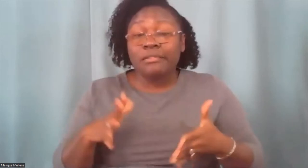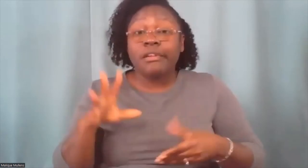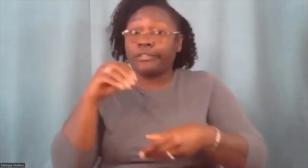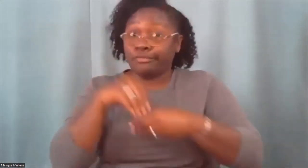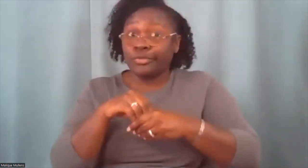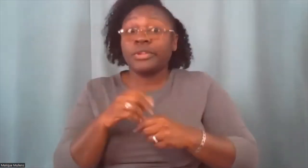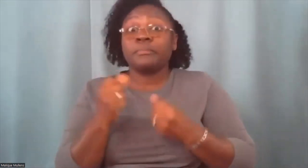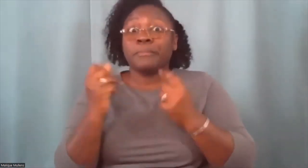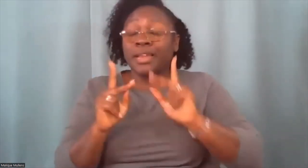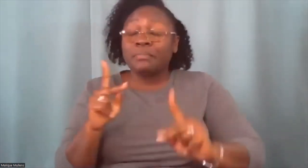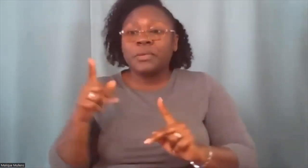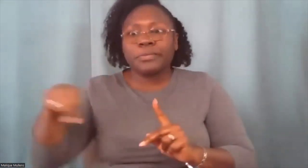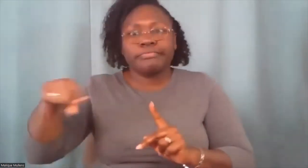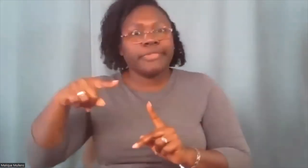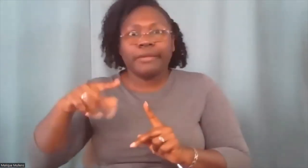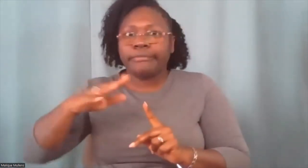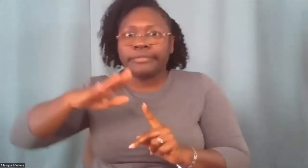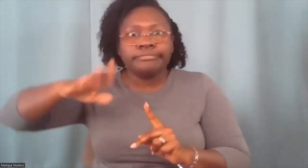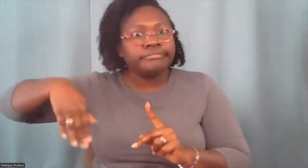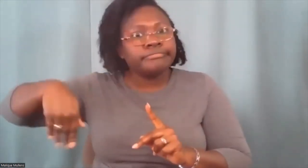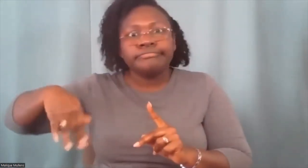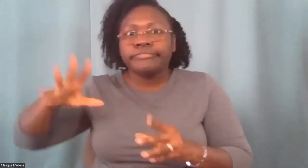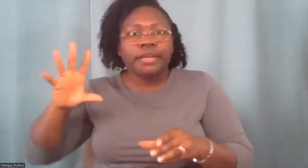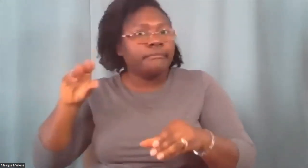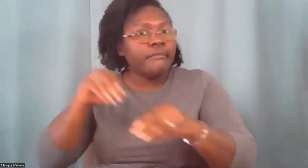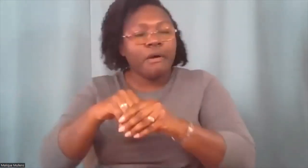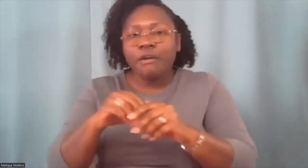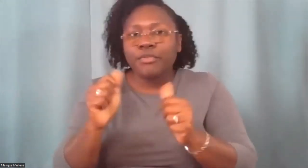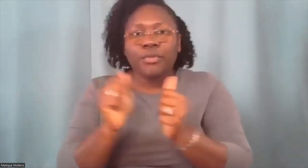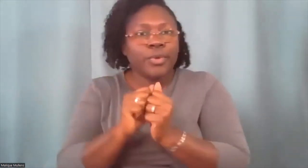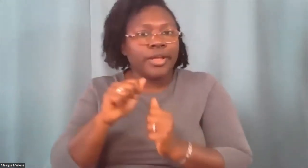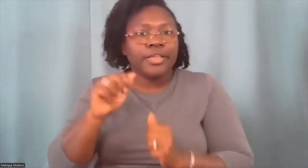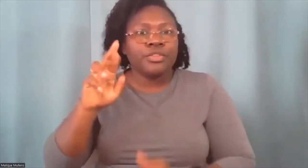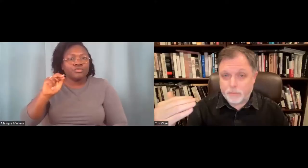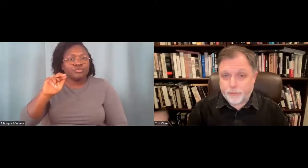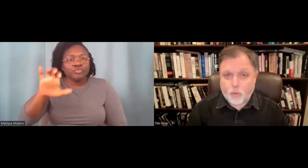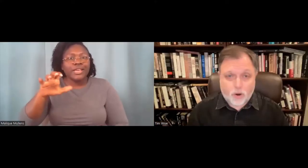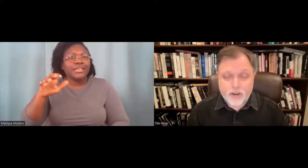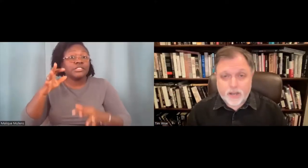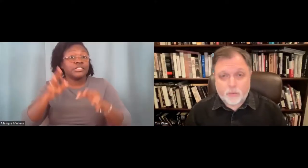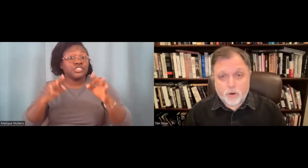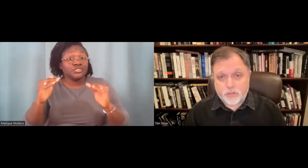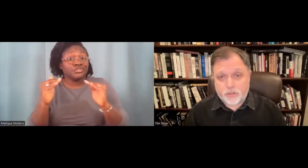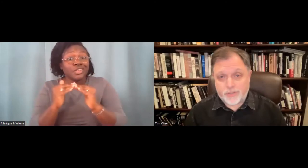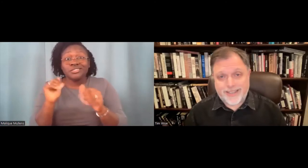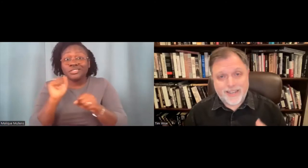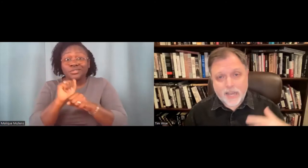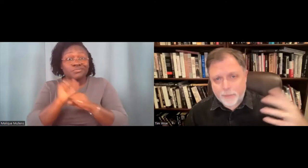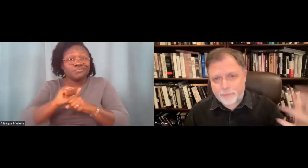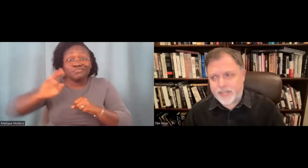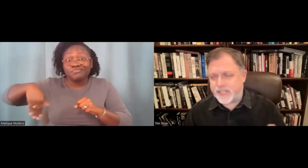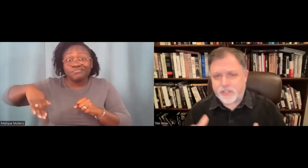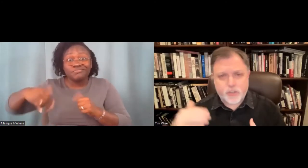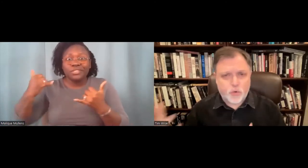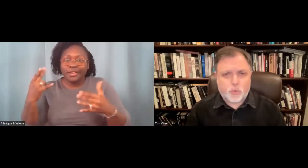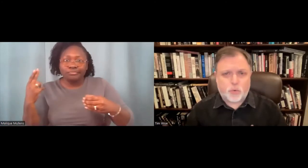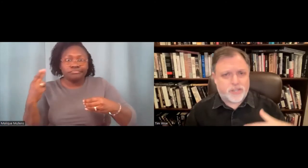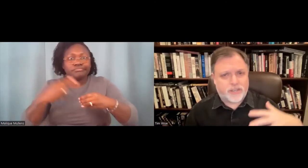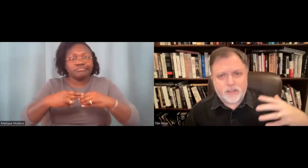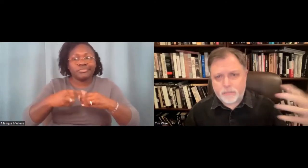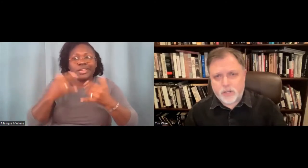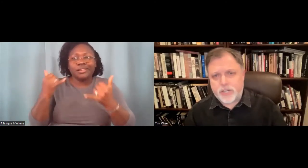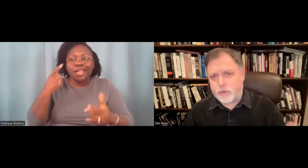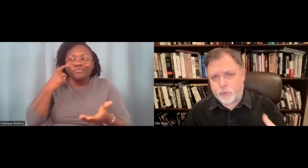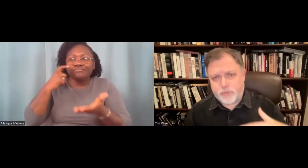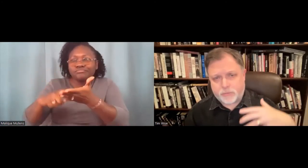whom had really never been involved in racial justice work before. We're also seeing companies and schools